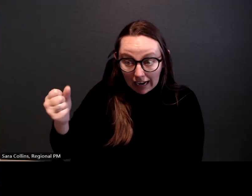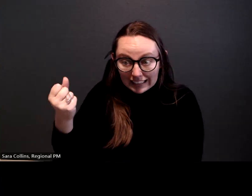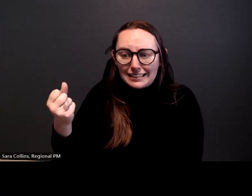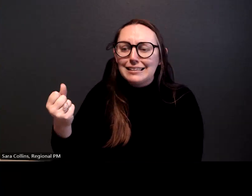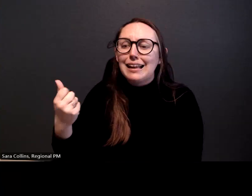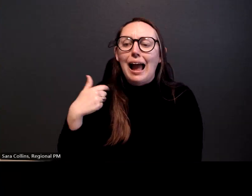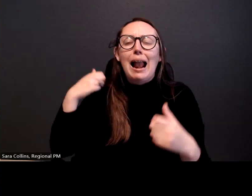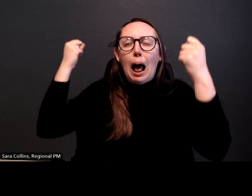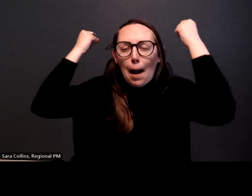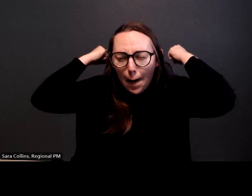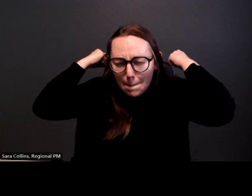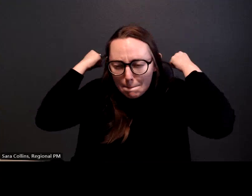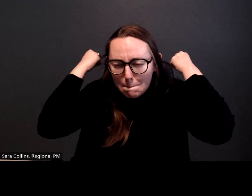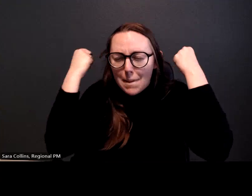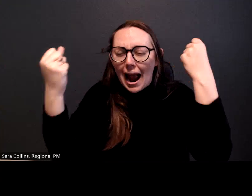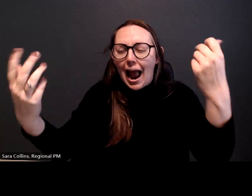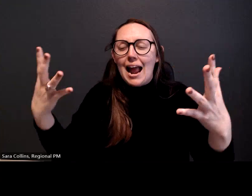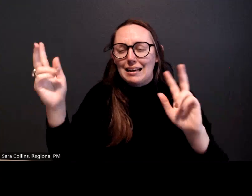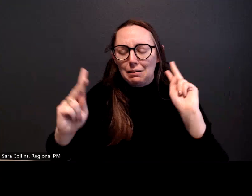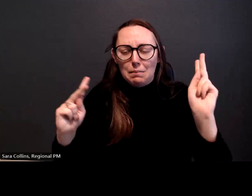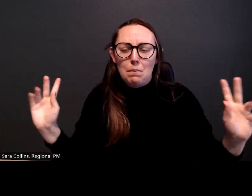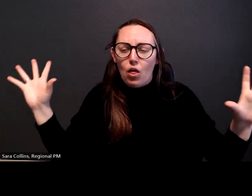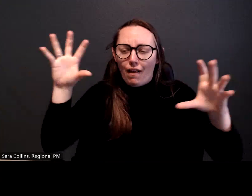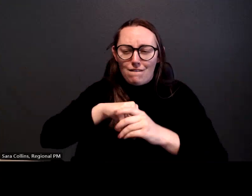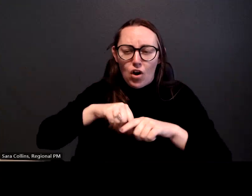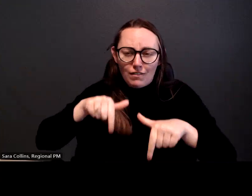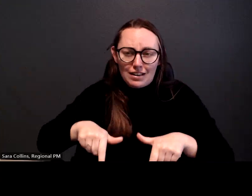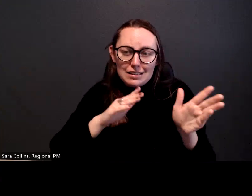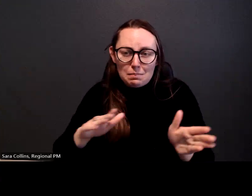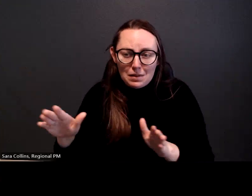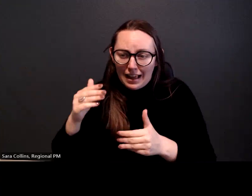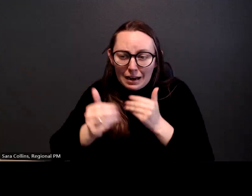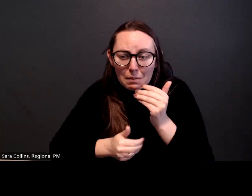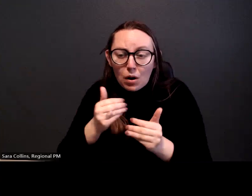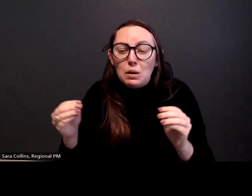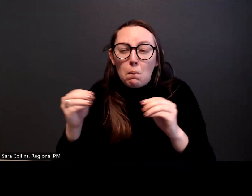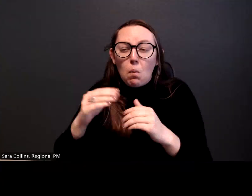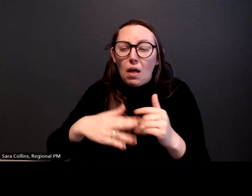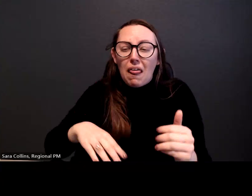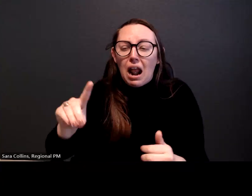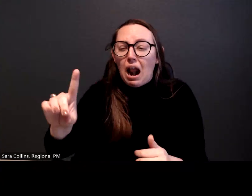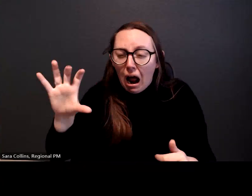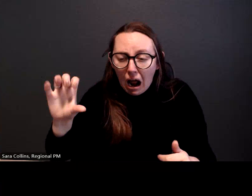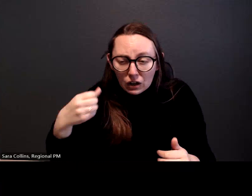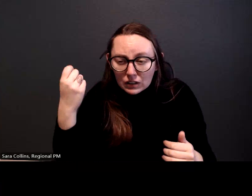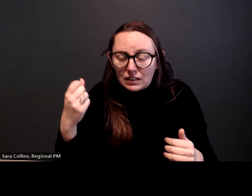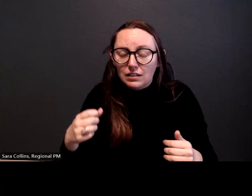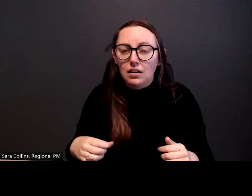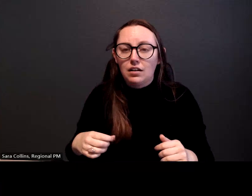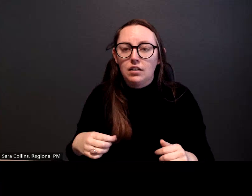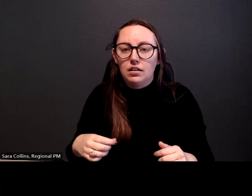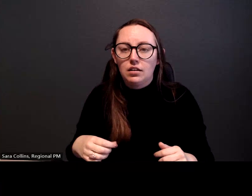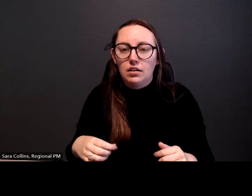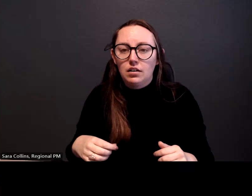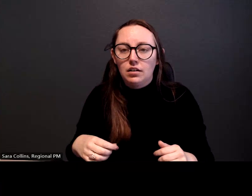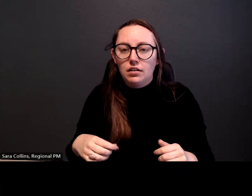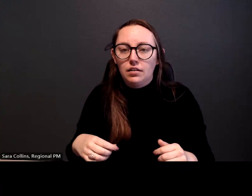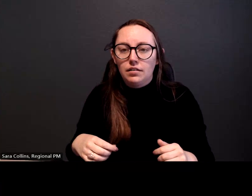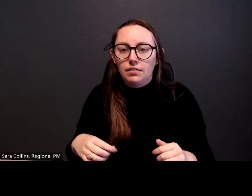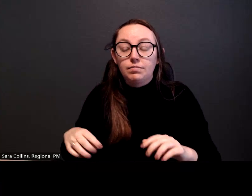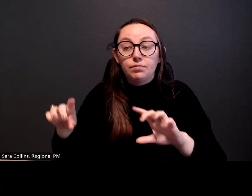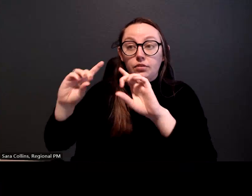process, and it's the department's failure to write a plan, failure to properly